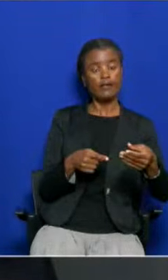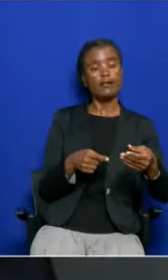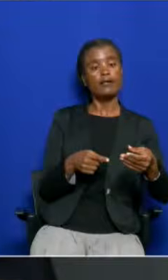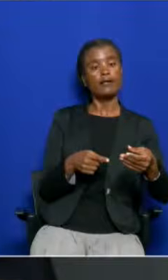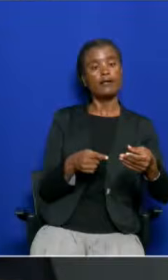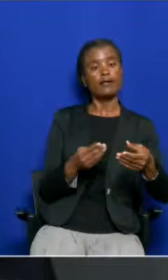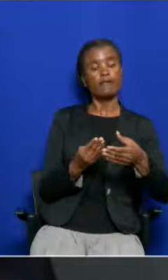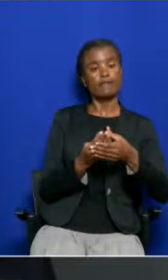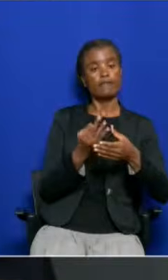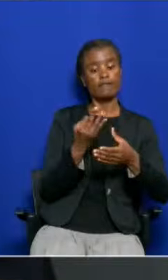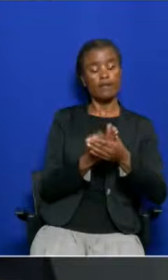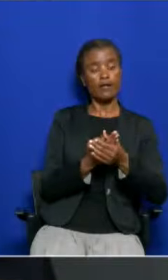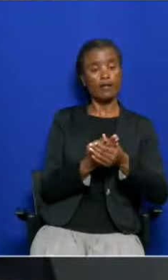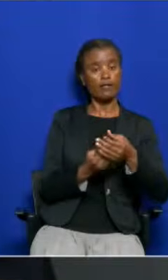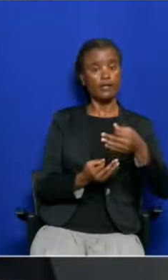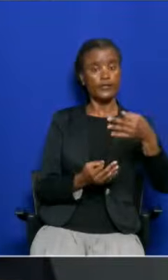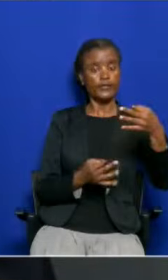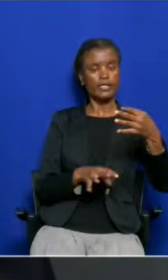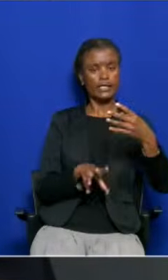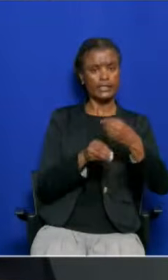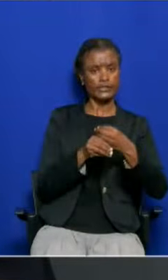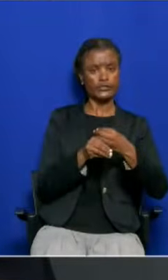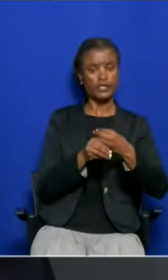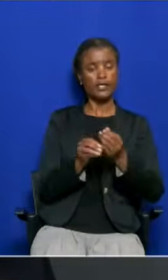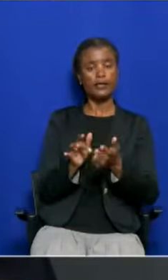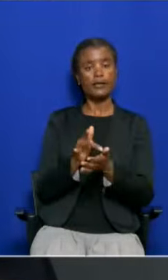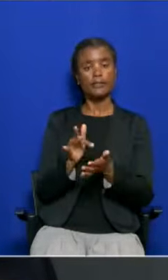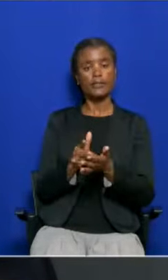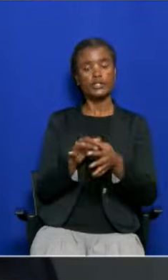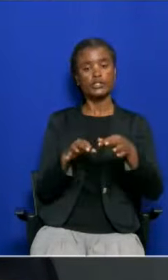file 3 at page 1315,